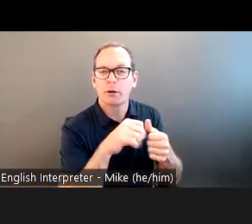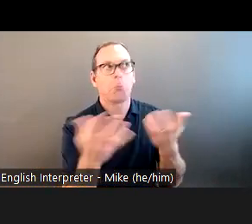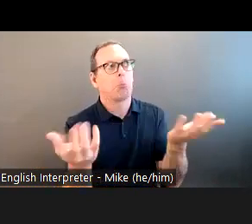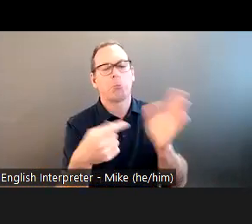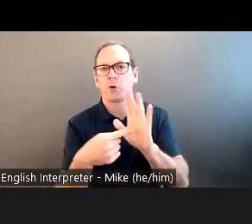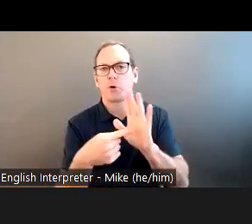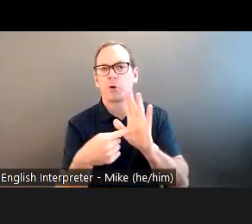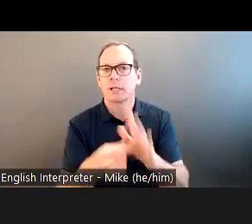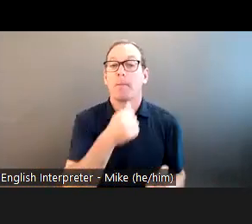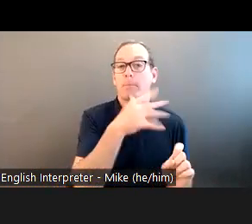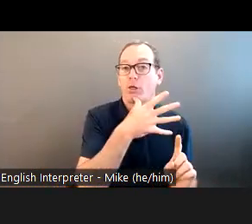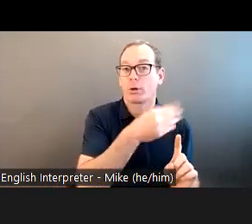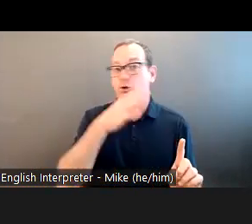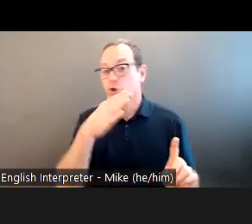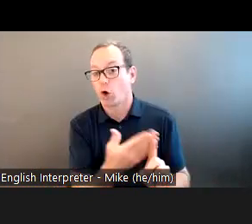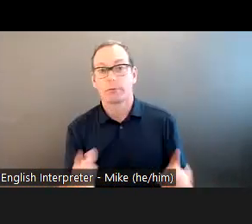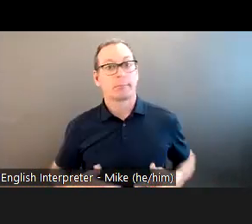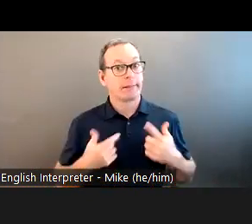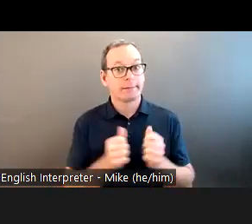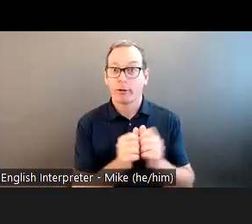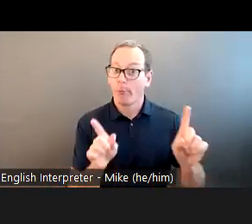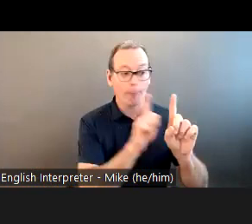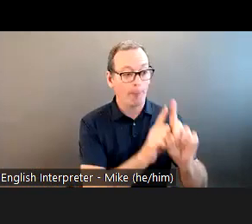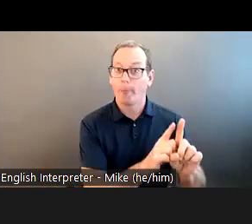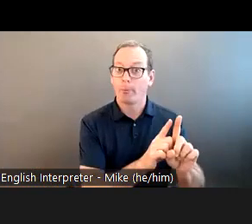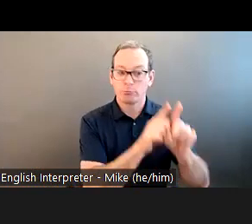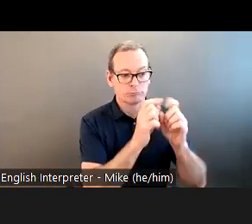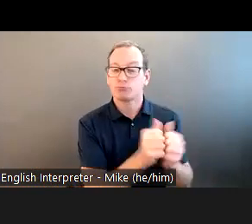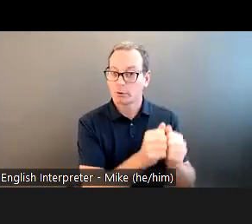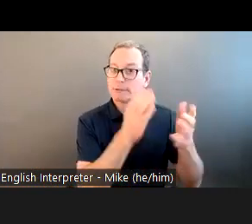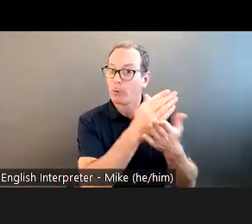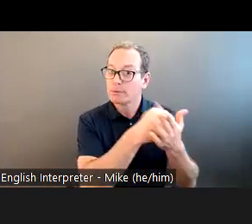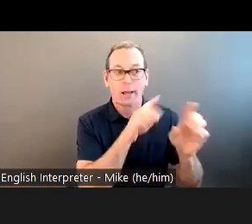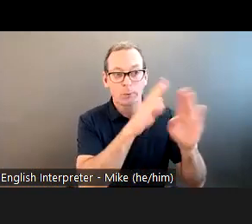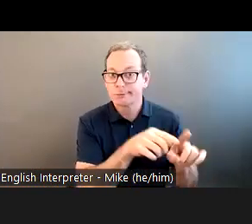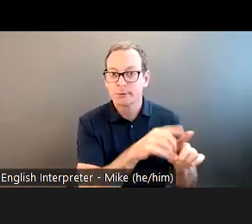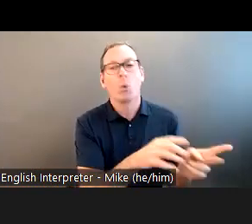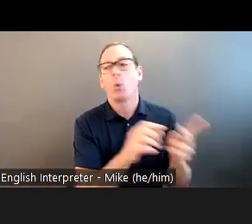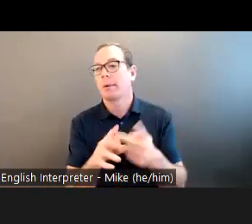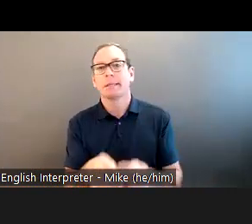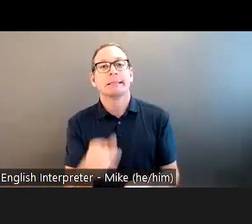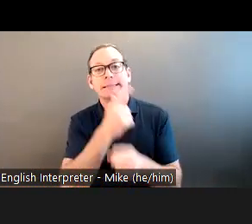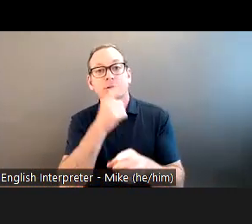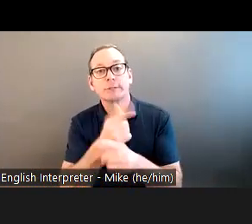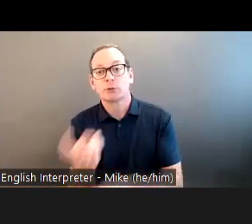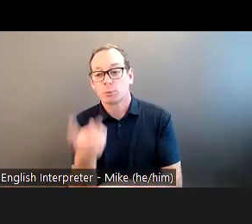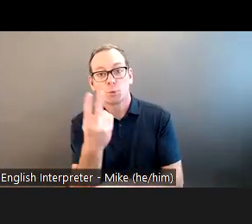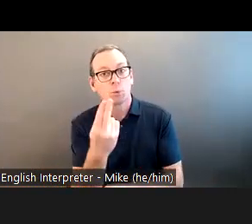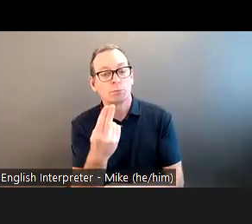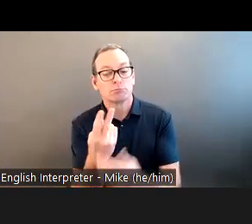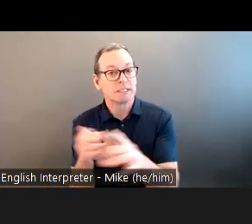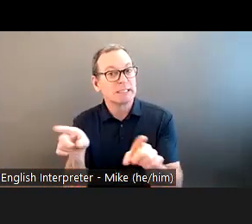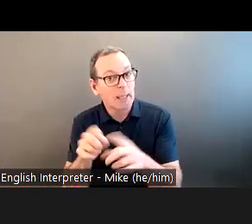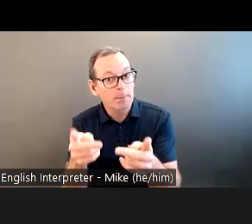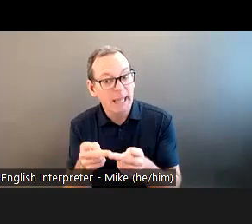might be 2 sisters. That might be 2 friends. So a partner can also fall in